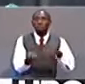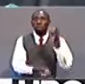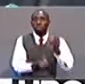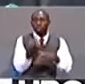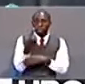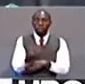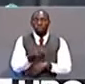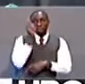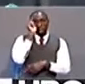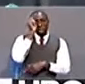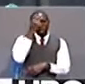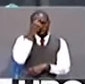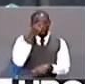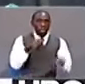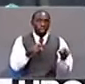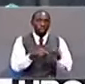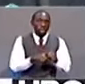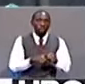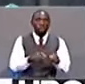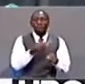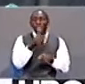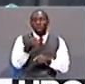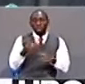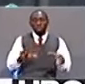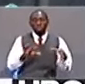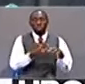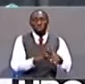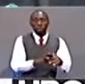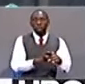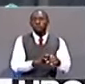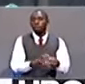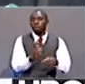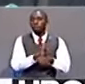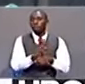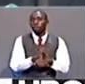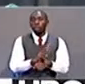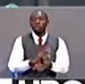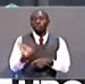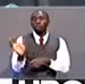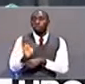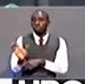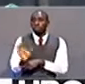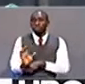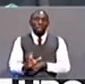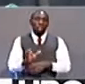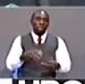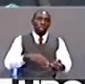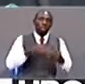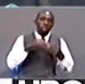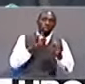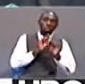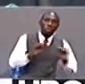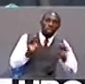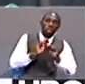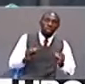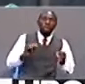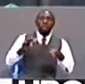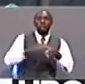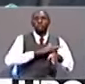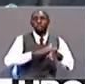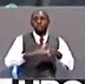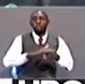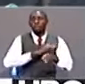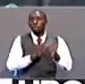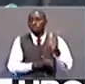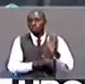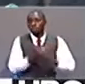government and the joint venture partners for skills development, specialized training, and enterprise development,